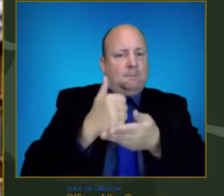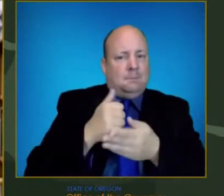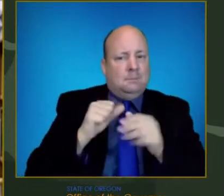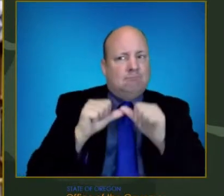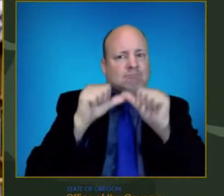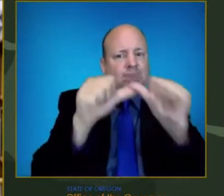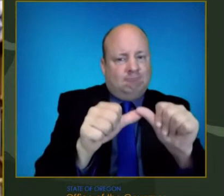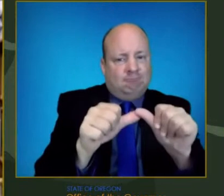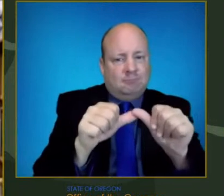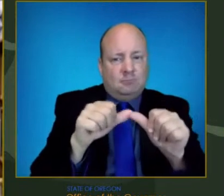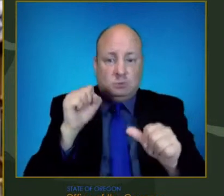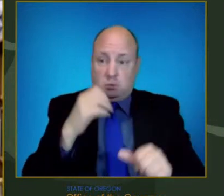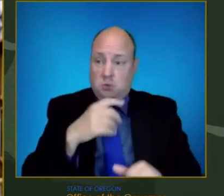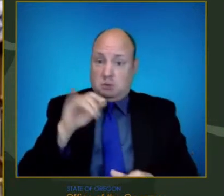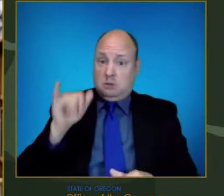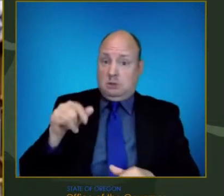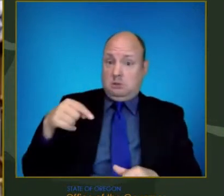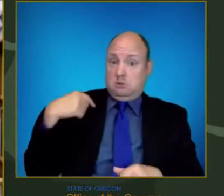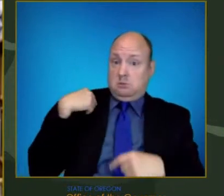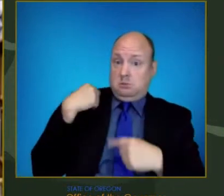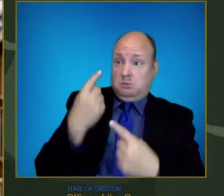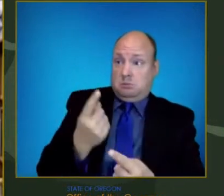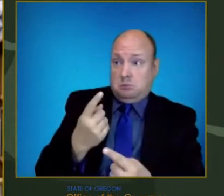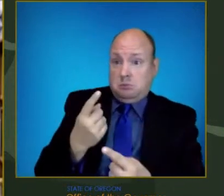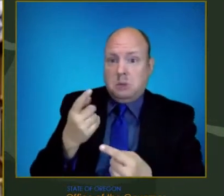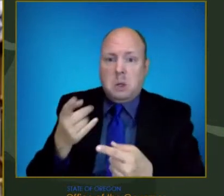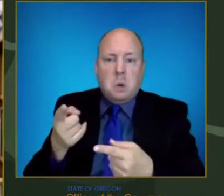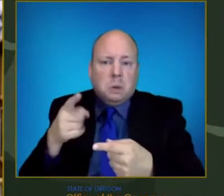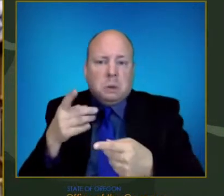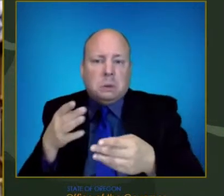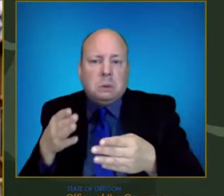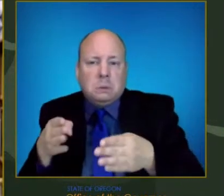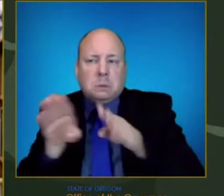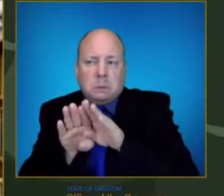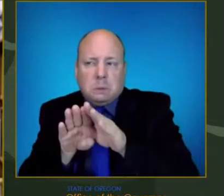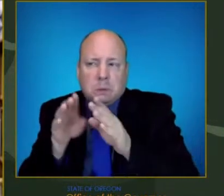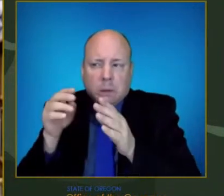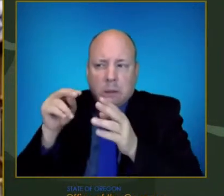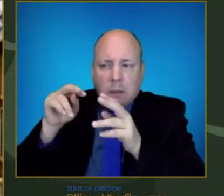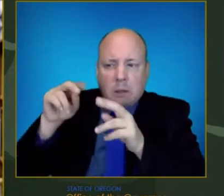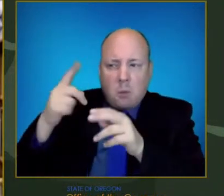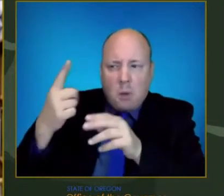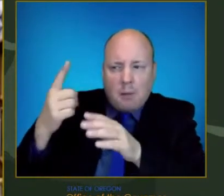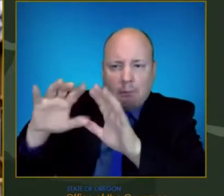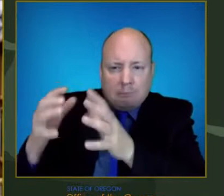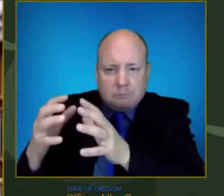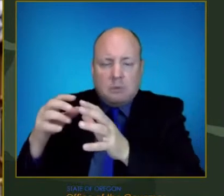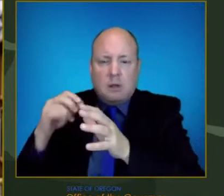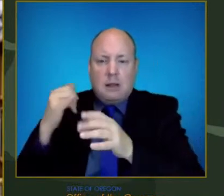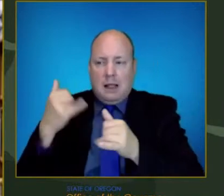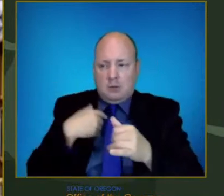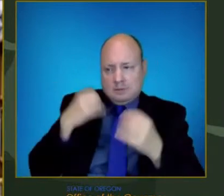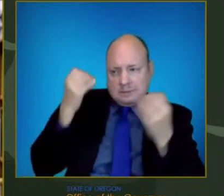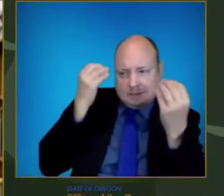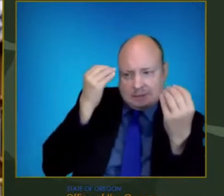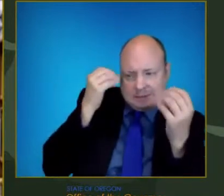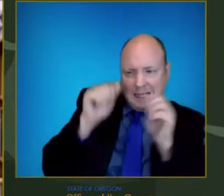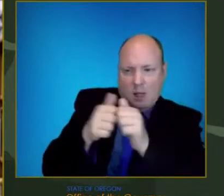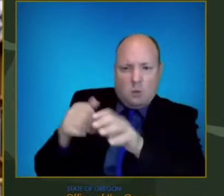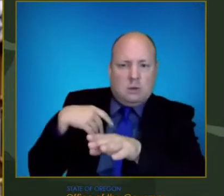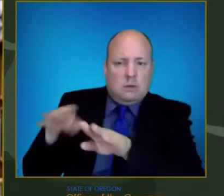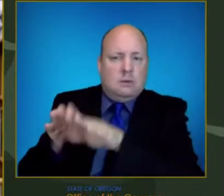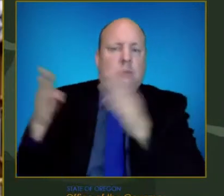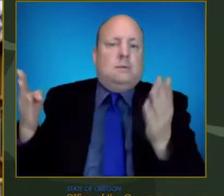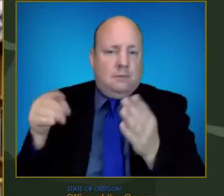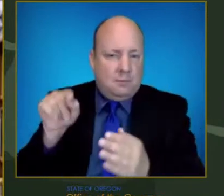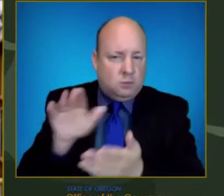their closure. And when they come back, they'll have more of these protocols in place to help ensure that they can maintain in-person instruction.